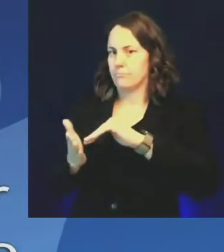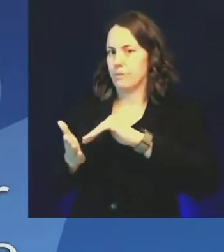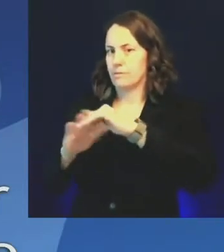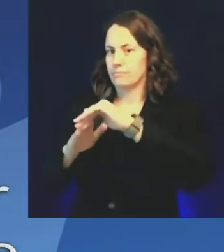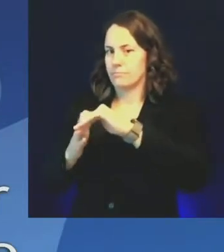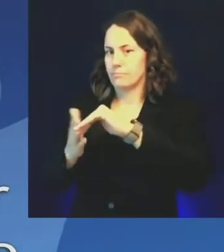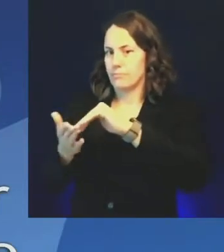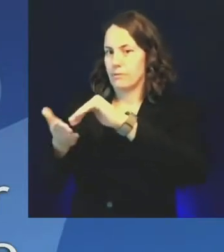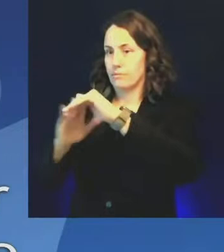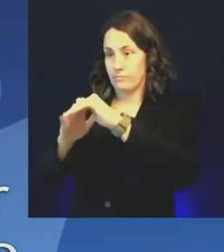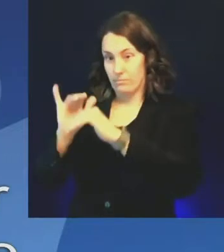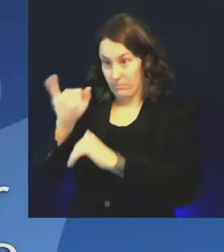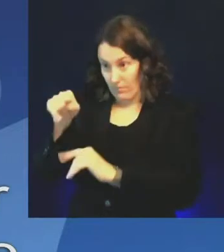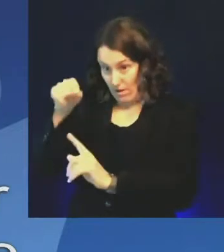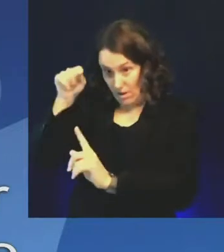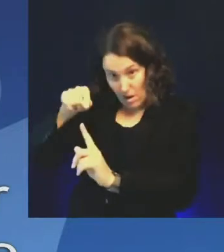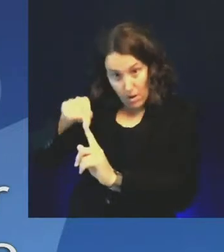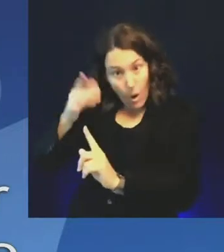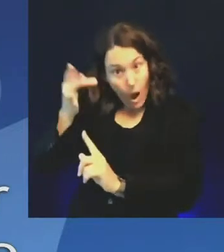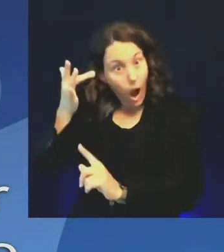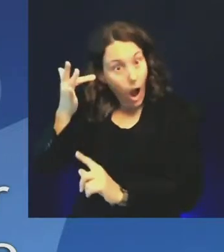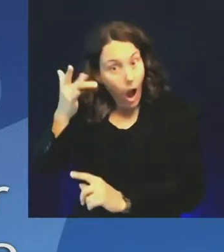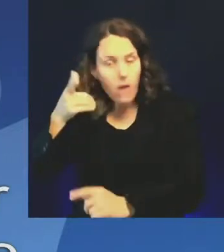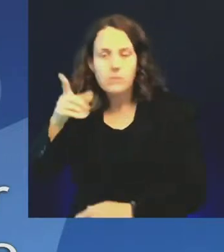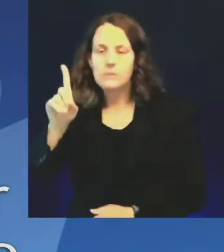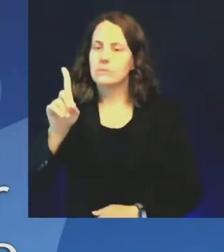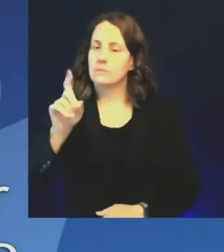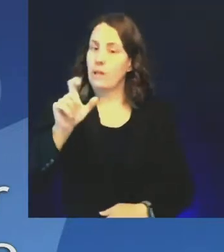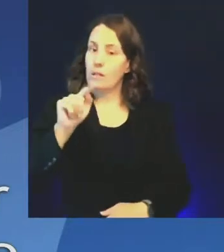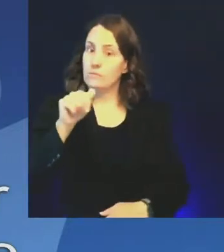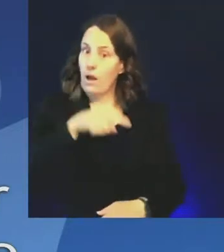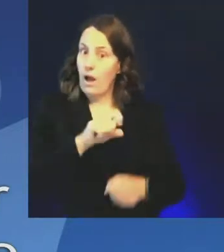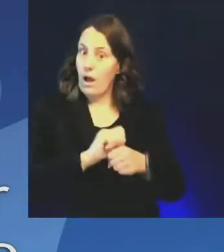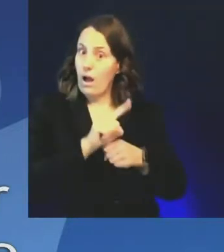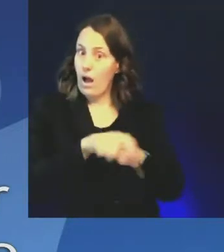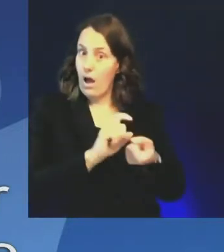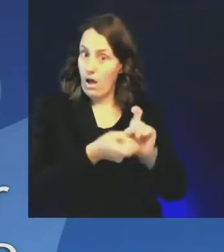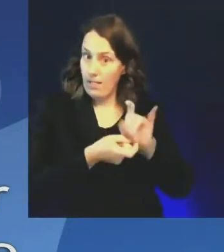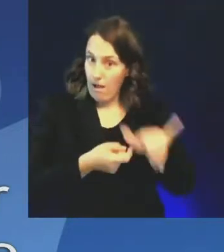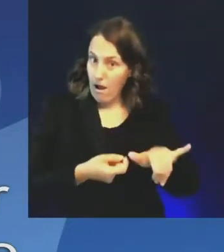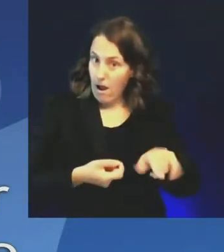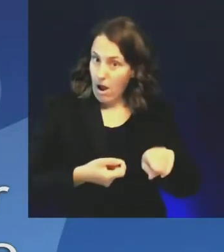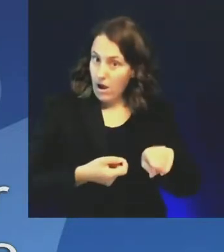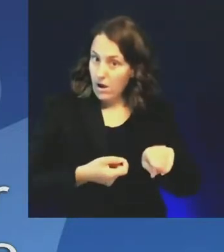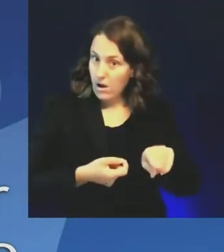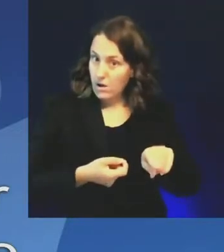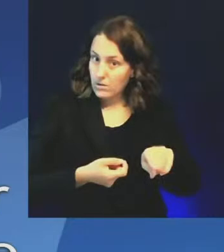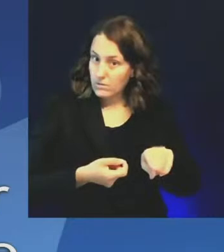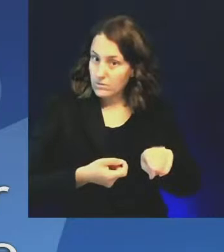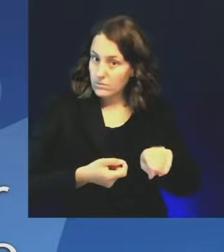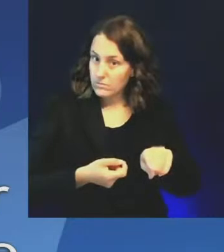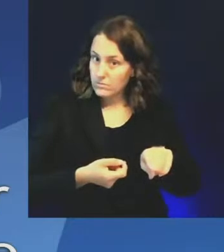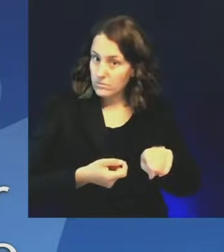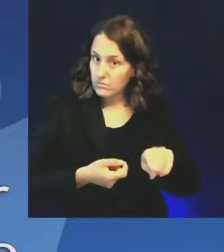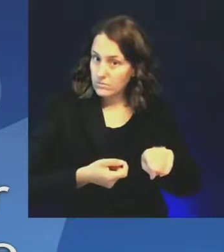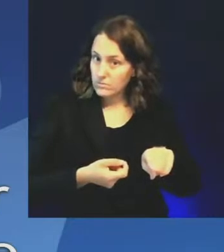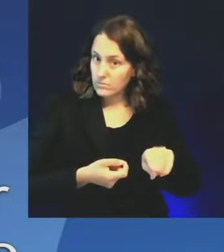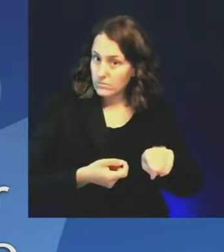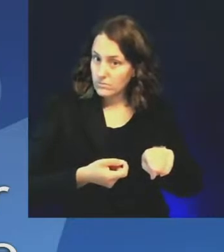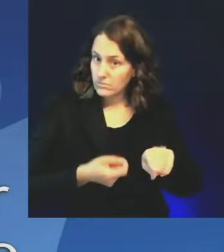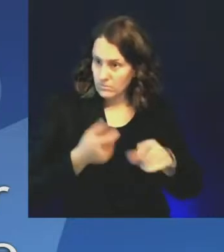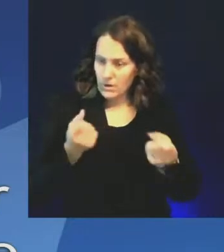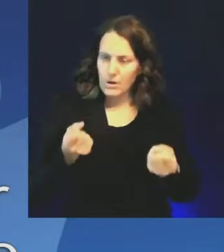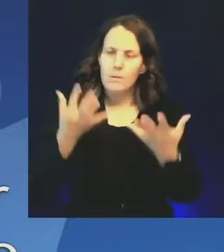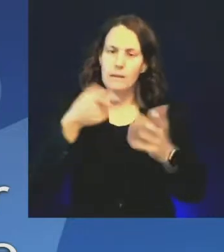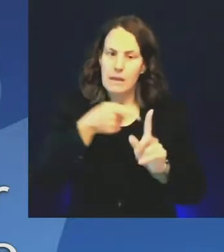know roughly what percentage of new cases seem to be coming from that variant? Dr. Westergaard, do you want to address